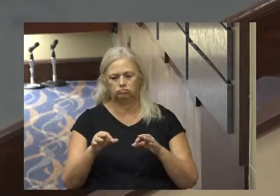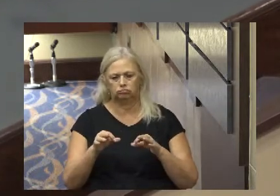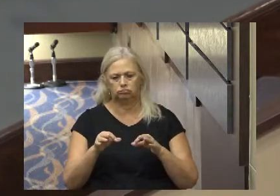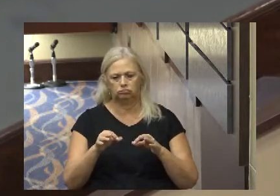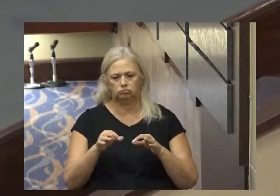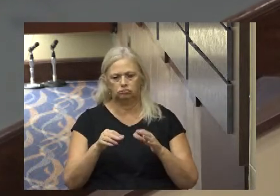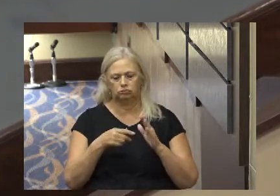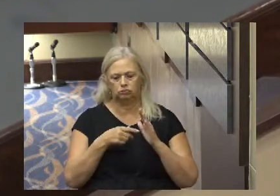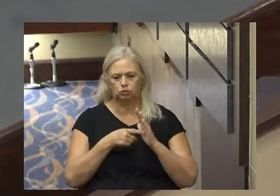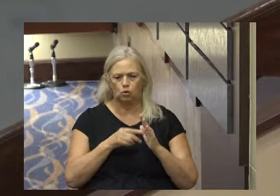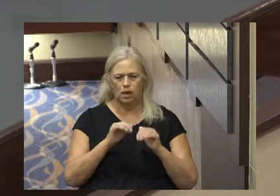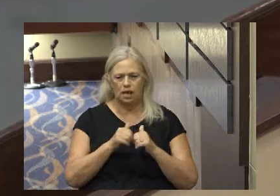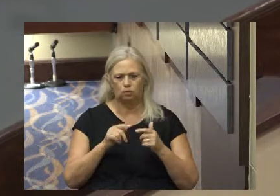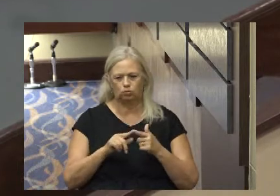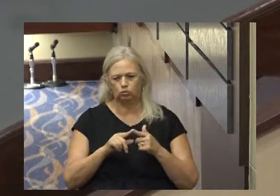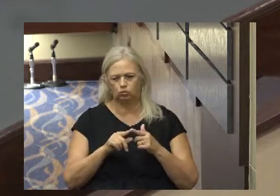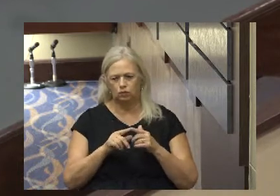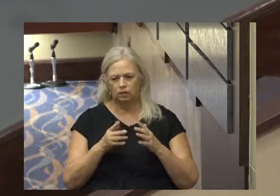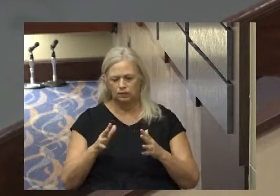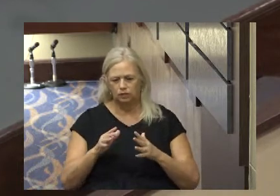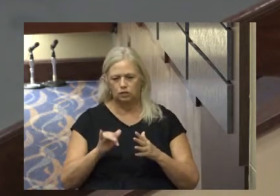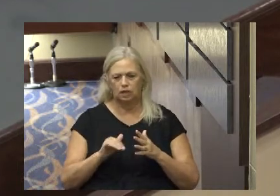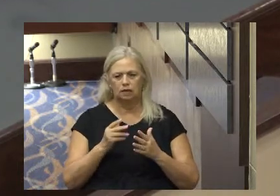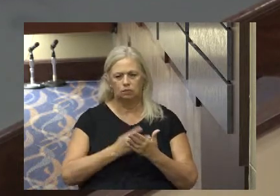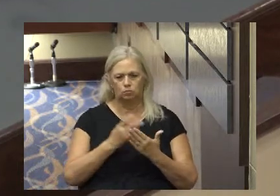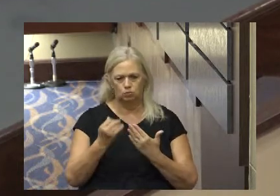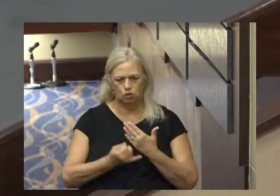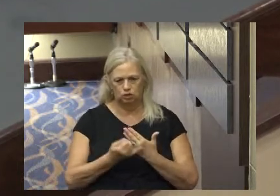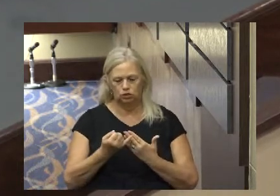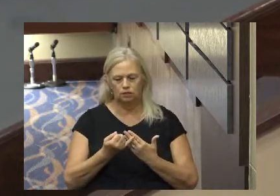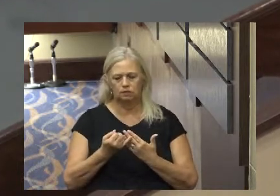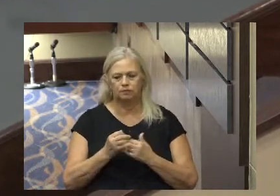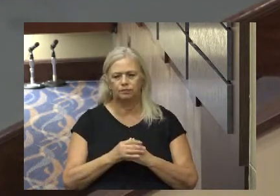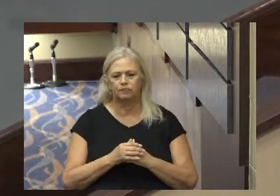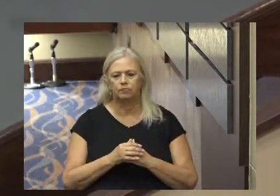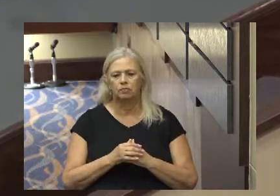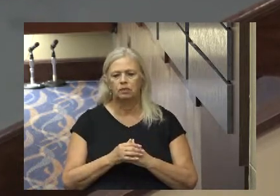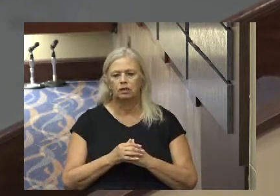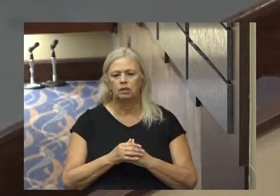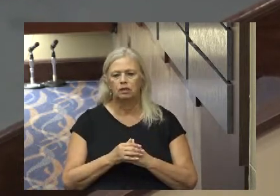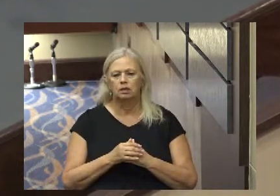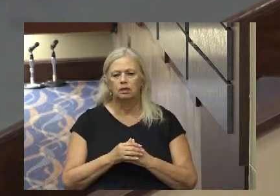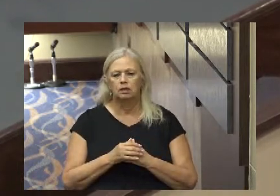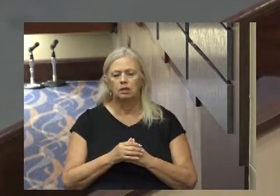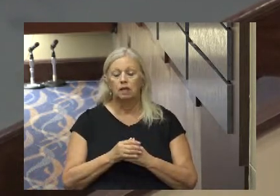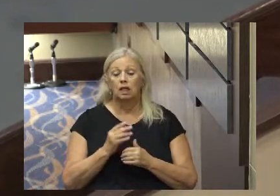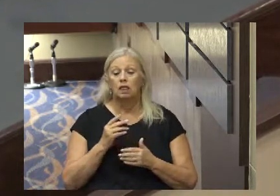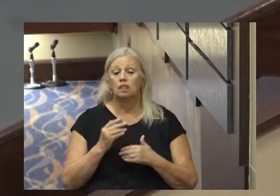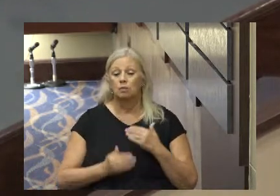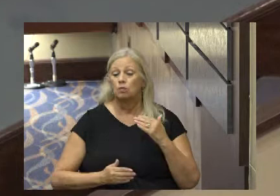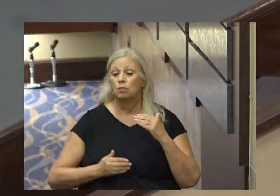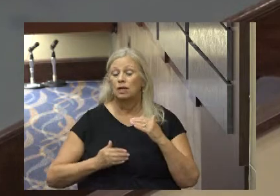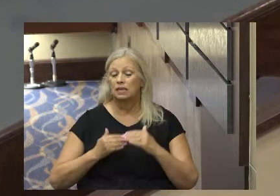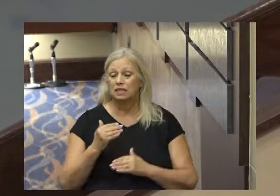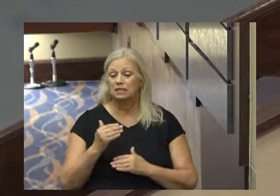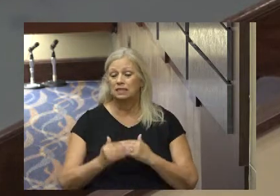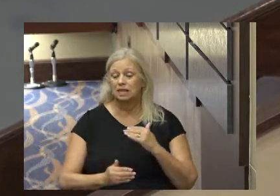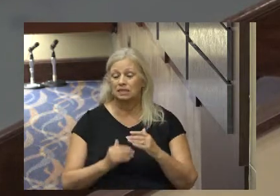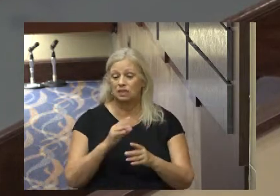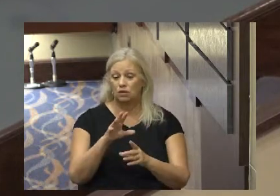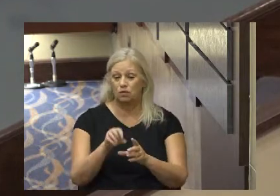of that project, of the research, analysis, and reinterment. And the process involved, as I understand